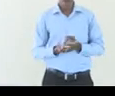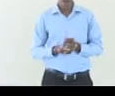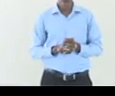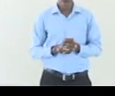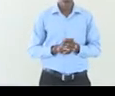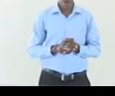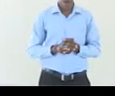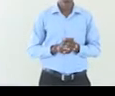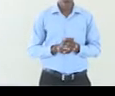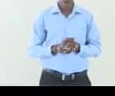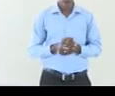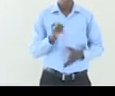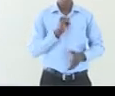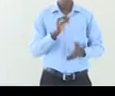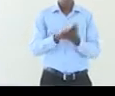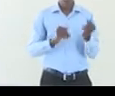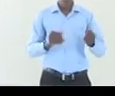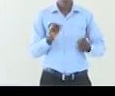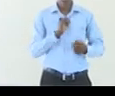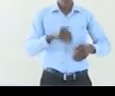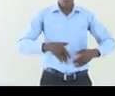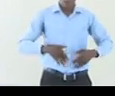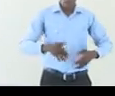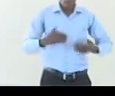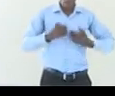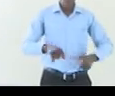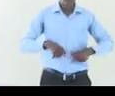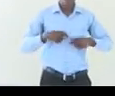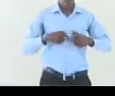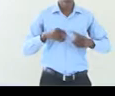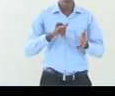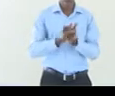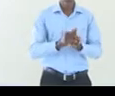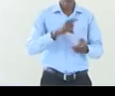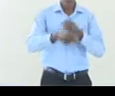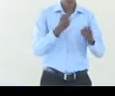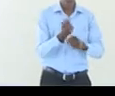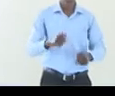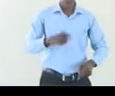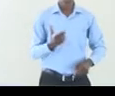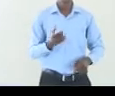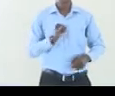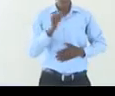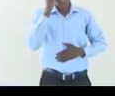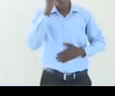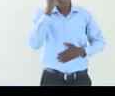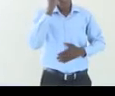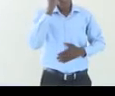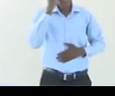Latifa, you go to the north to do work. You see poor people there, don't you? And some of them are even poorer than the ones in your